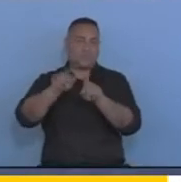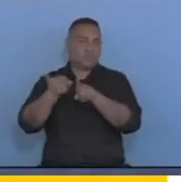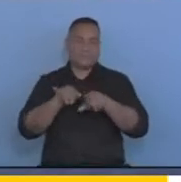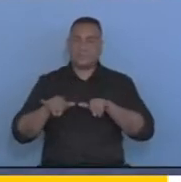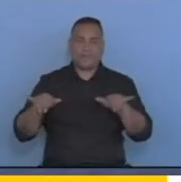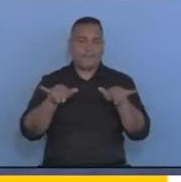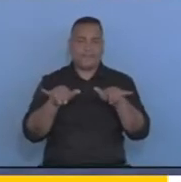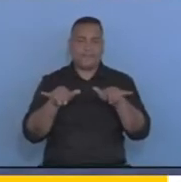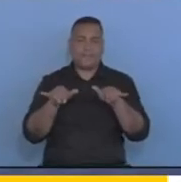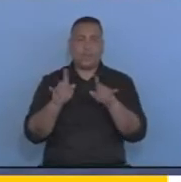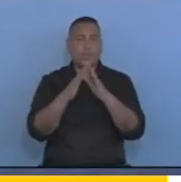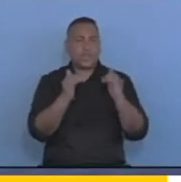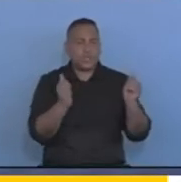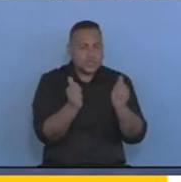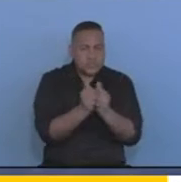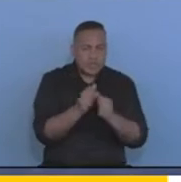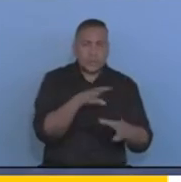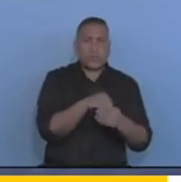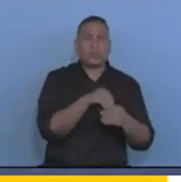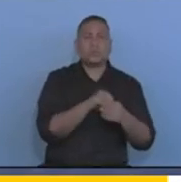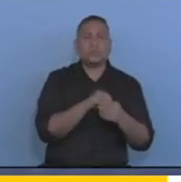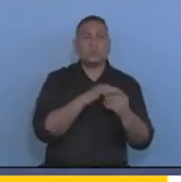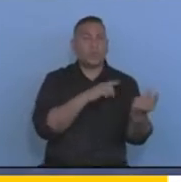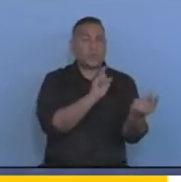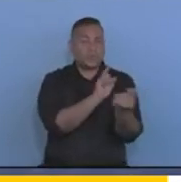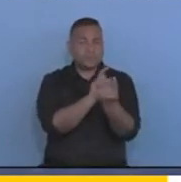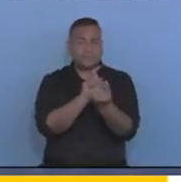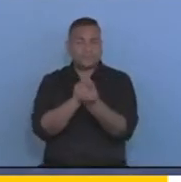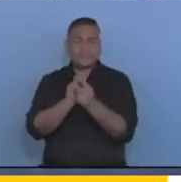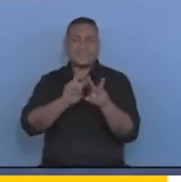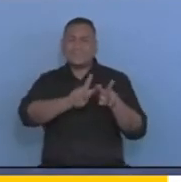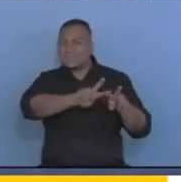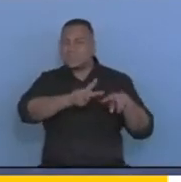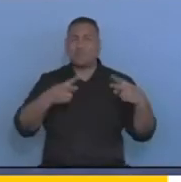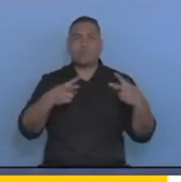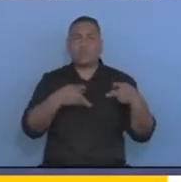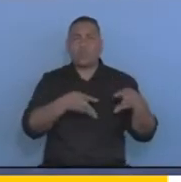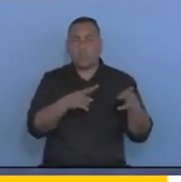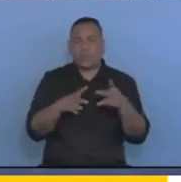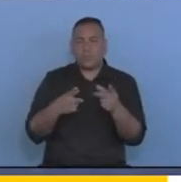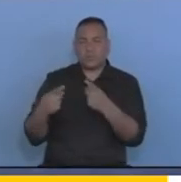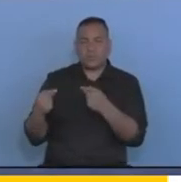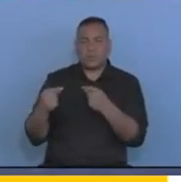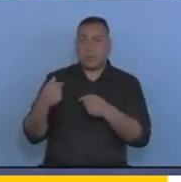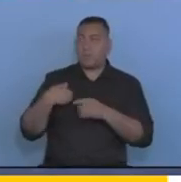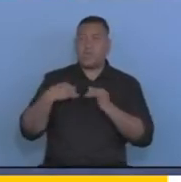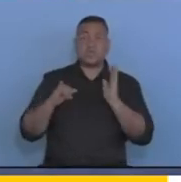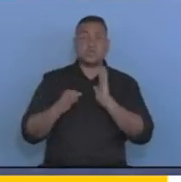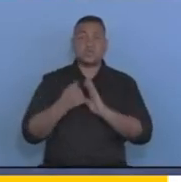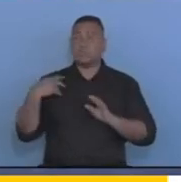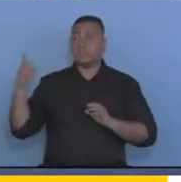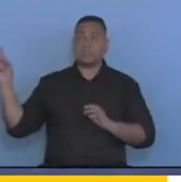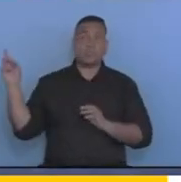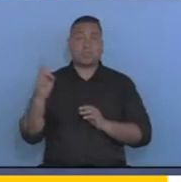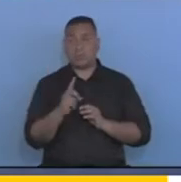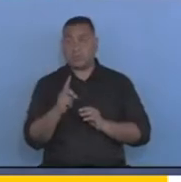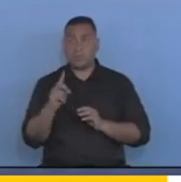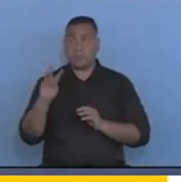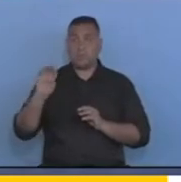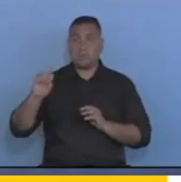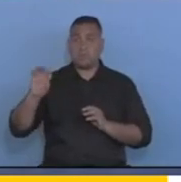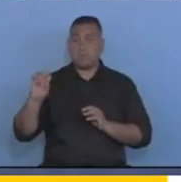So meaning your approach to each and everyone is different, you know. Mm-hmm. You can approach Mr. Clay Smith the same way you'd approach myself, and the same way you'd